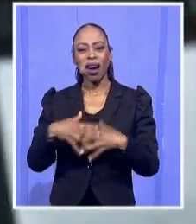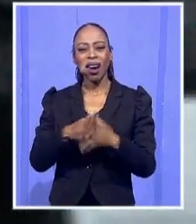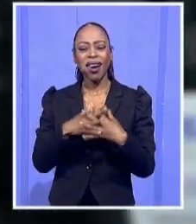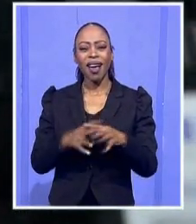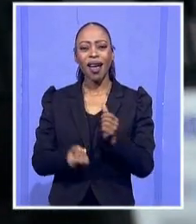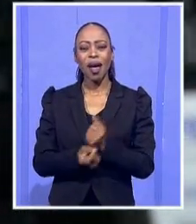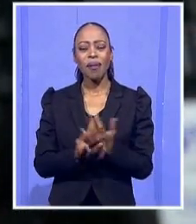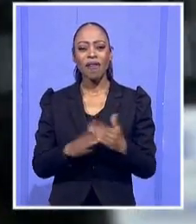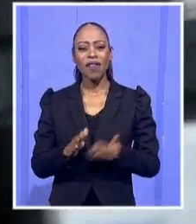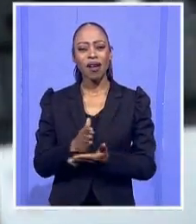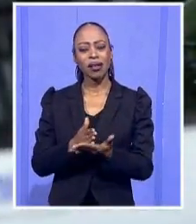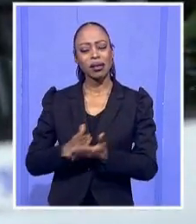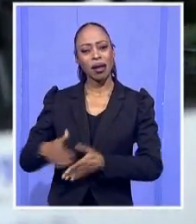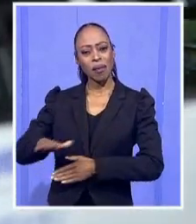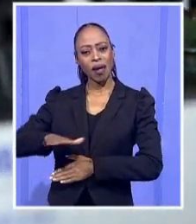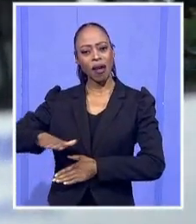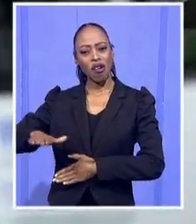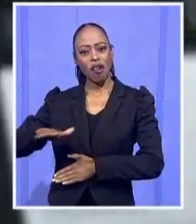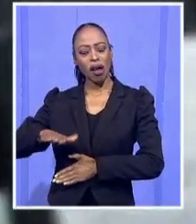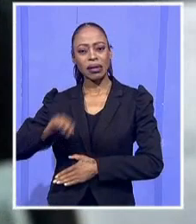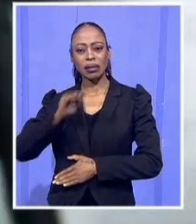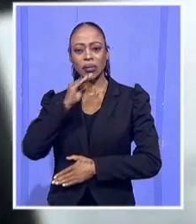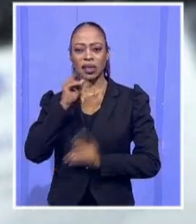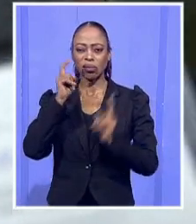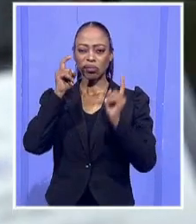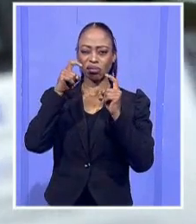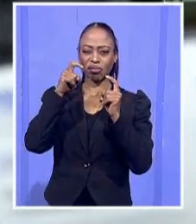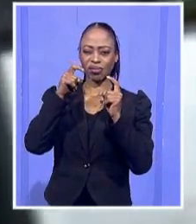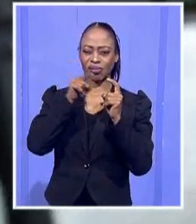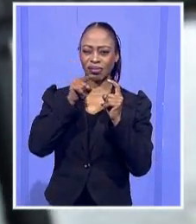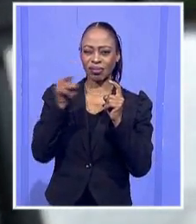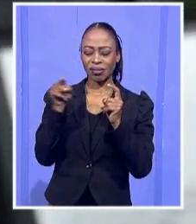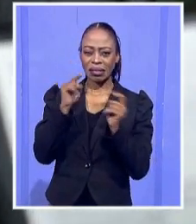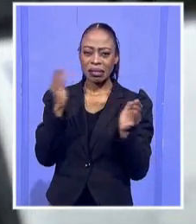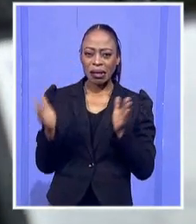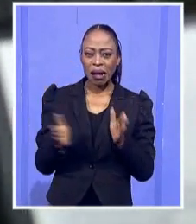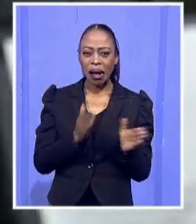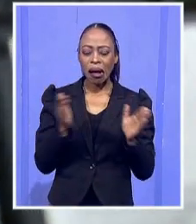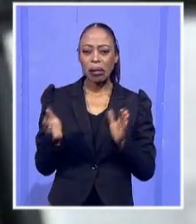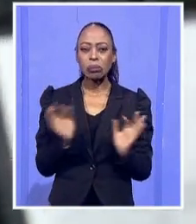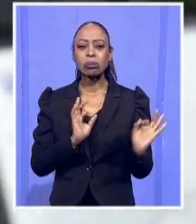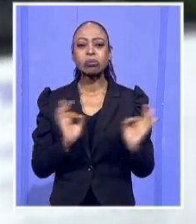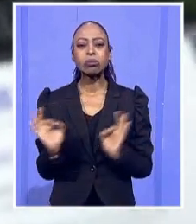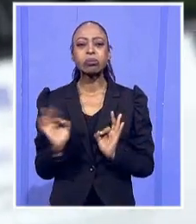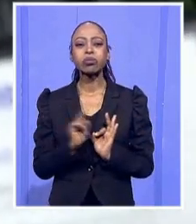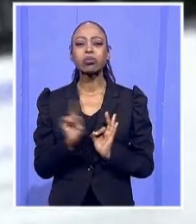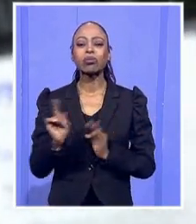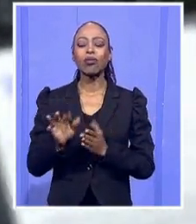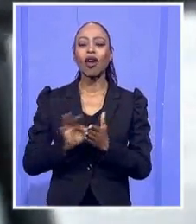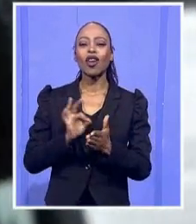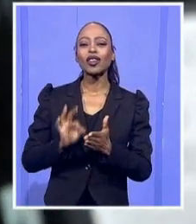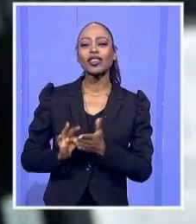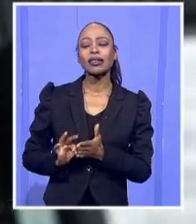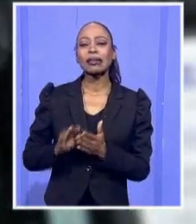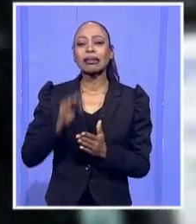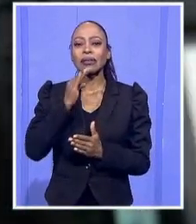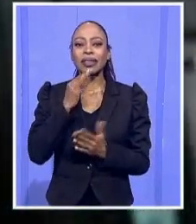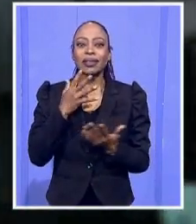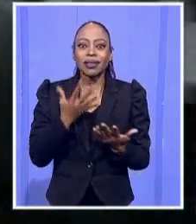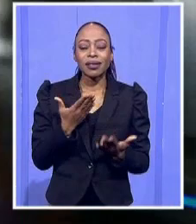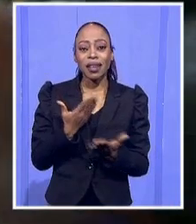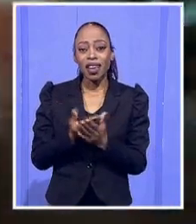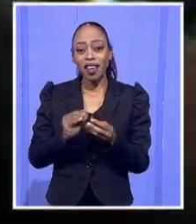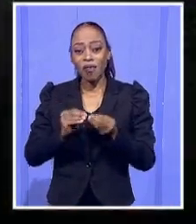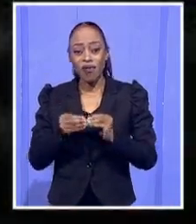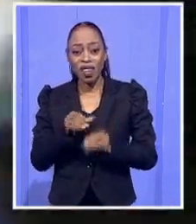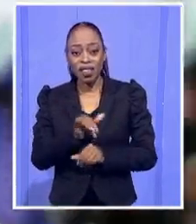votes. This has also raised questions about the organization of the general election. Are there ways of rectifying this,